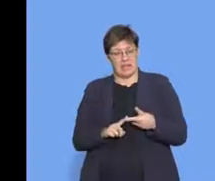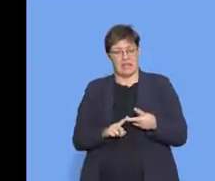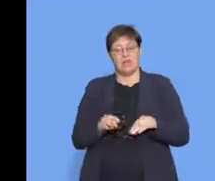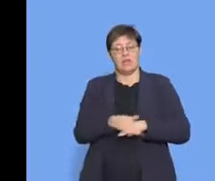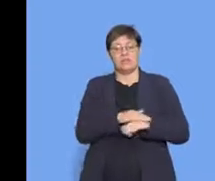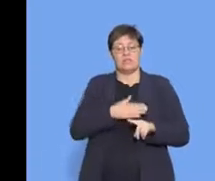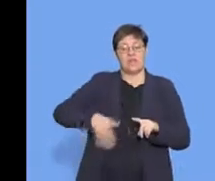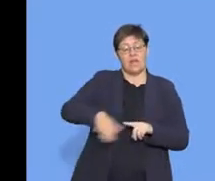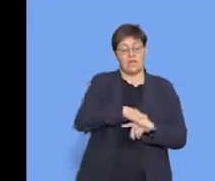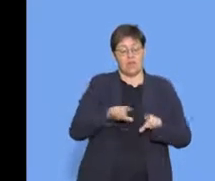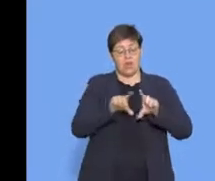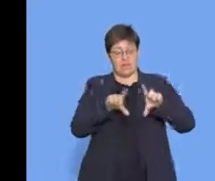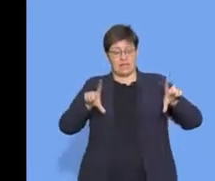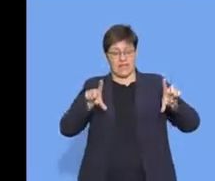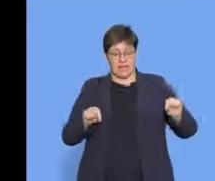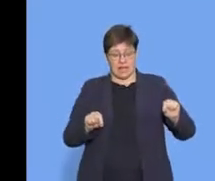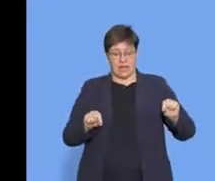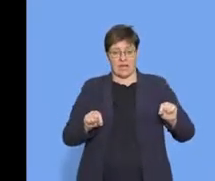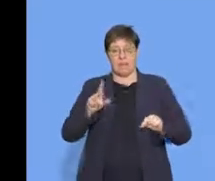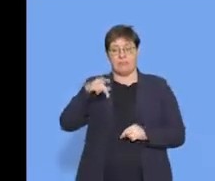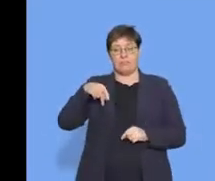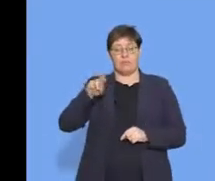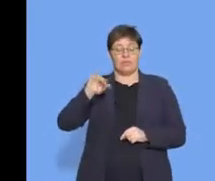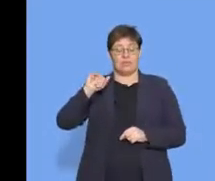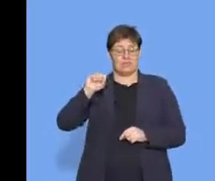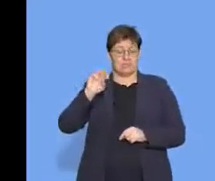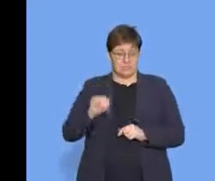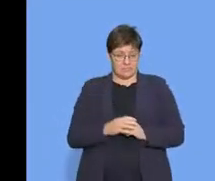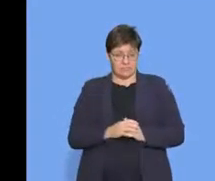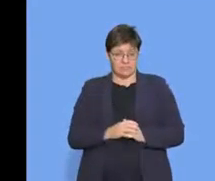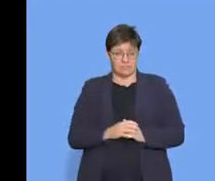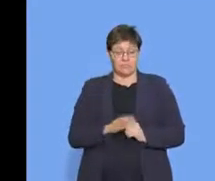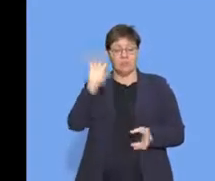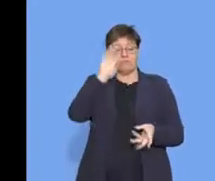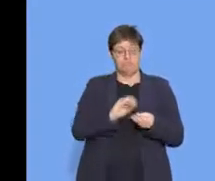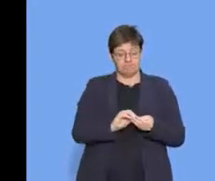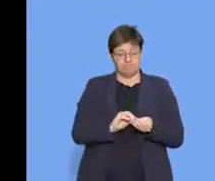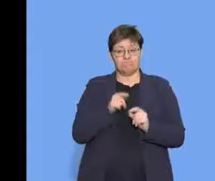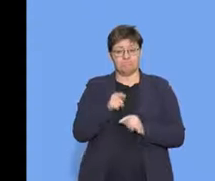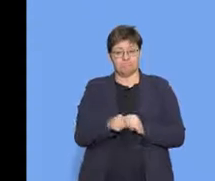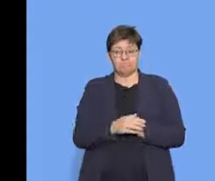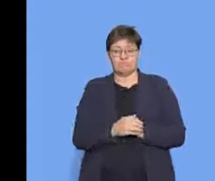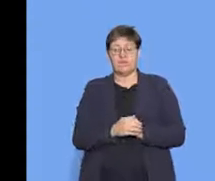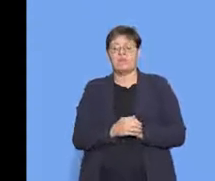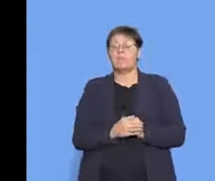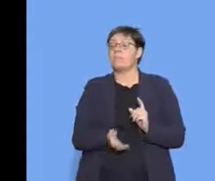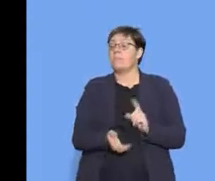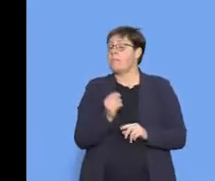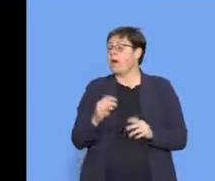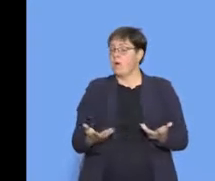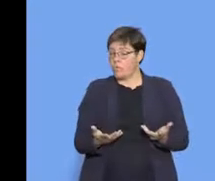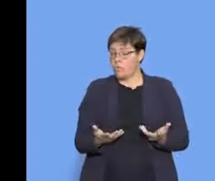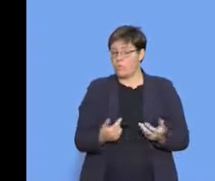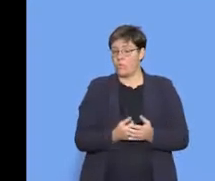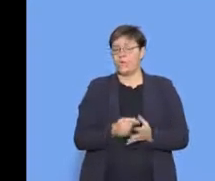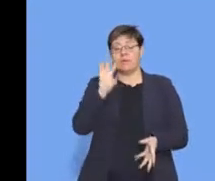is the surface area of a rectangular prism. The total surface area of a rectangular prism can be found